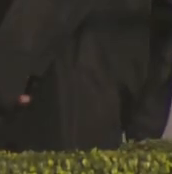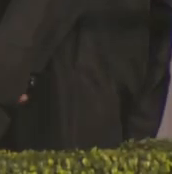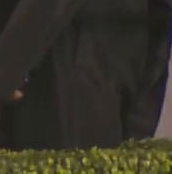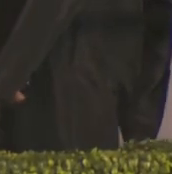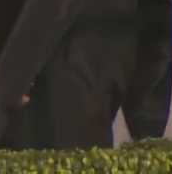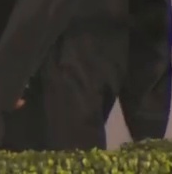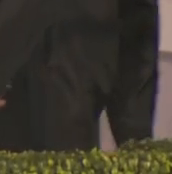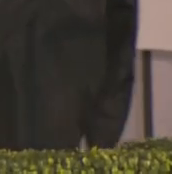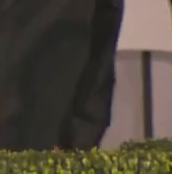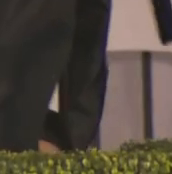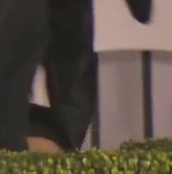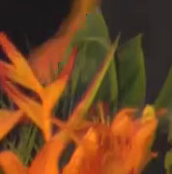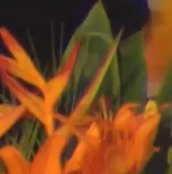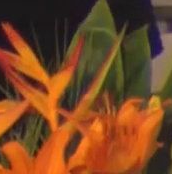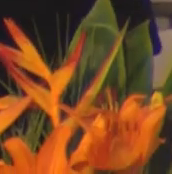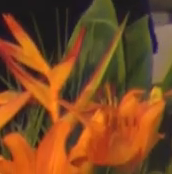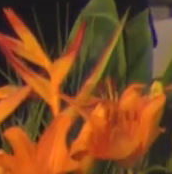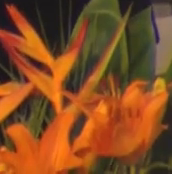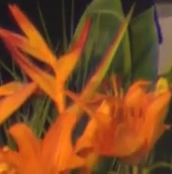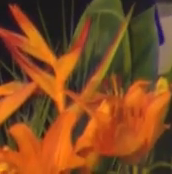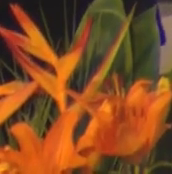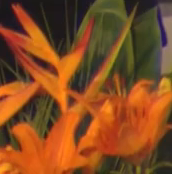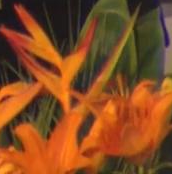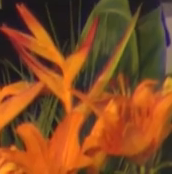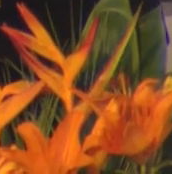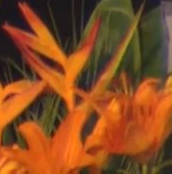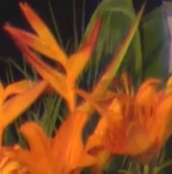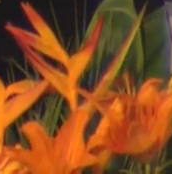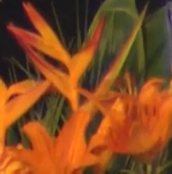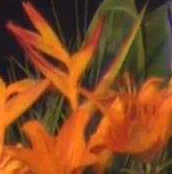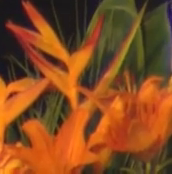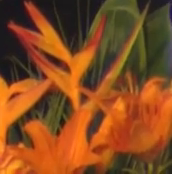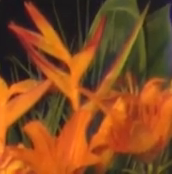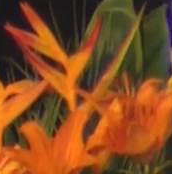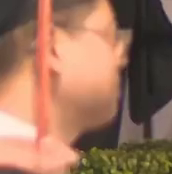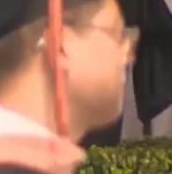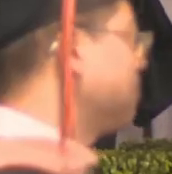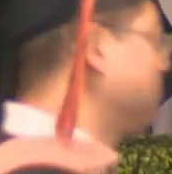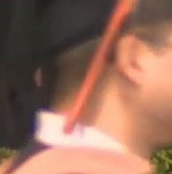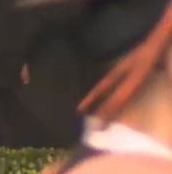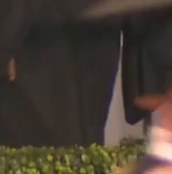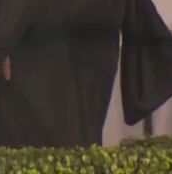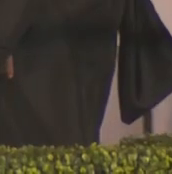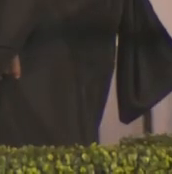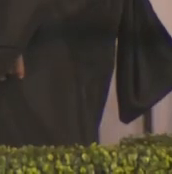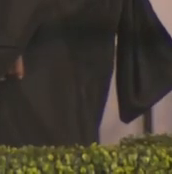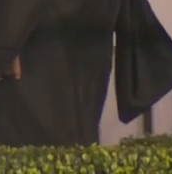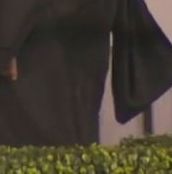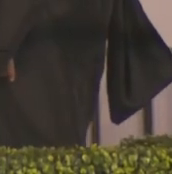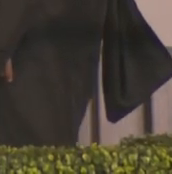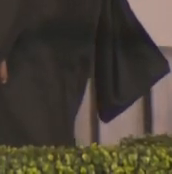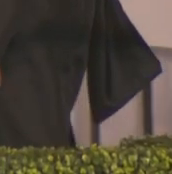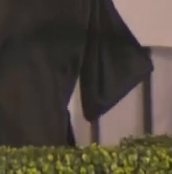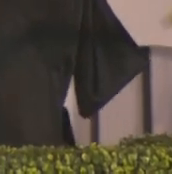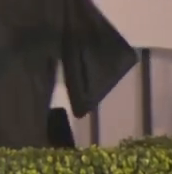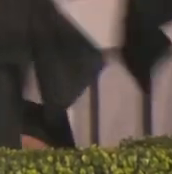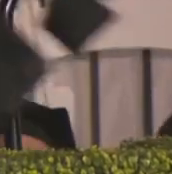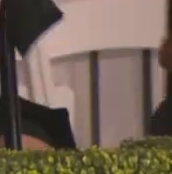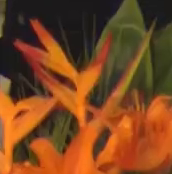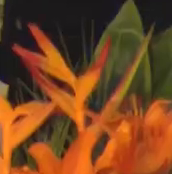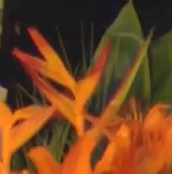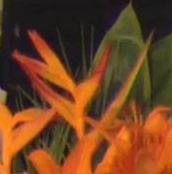Oscar Villalobos. Stephanie Adela Pedrosa. Scott Gregory Robles.